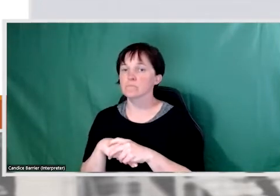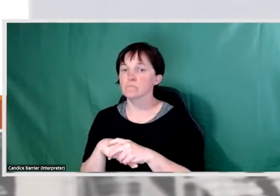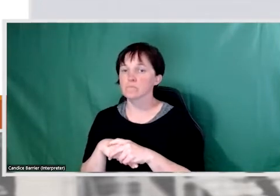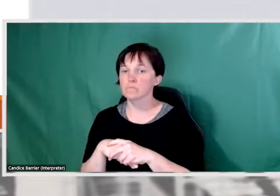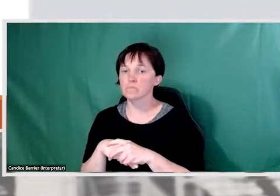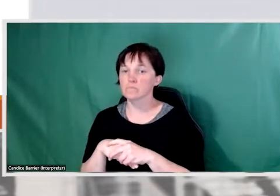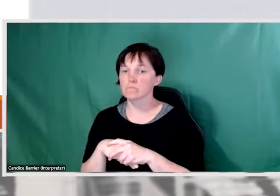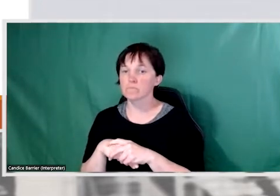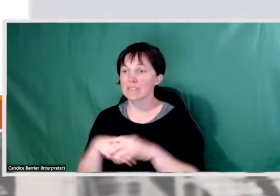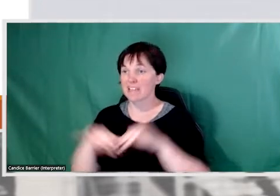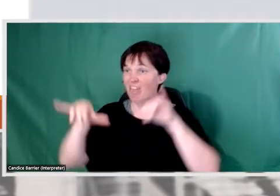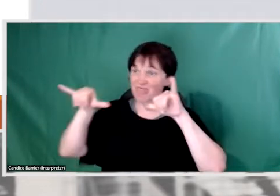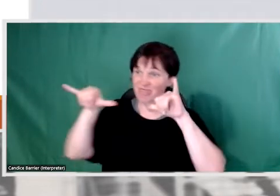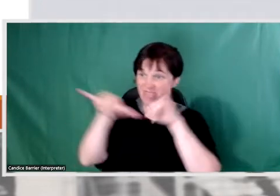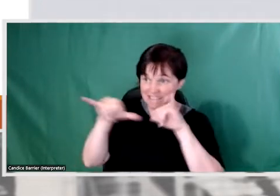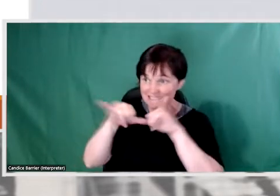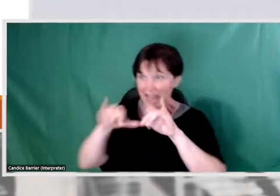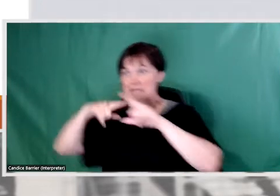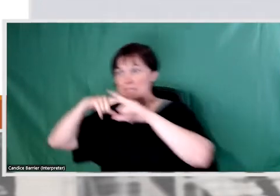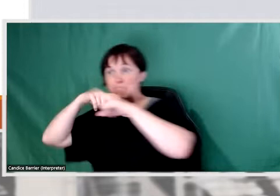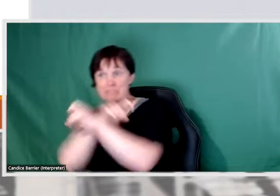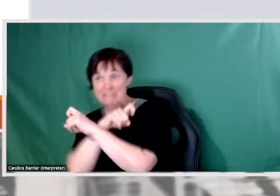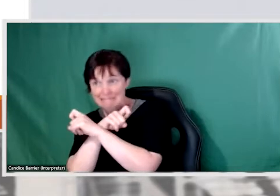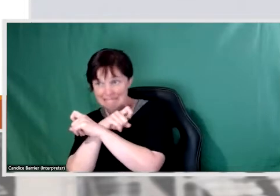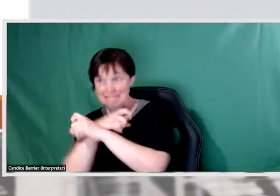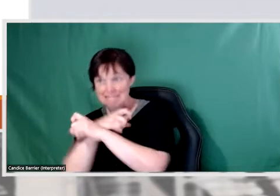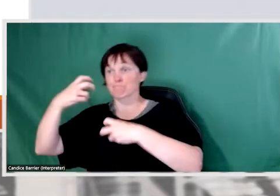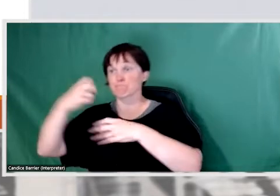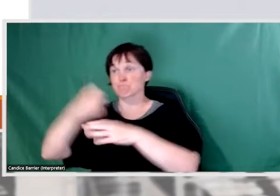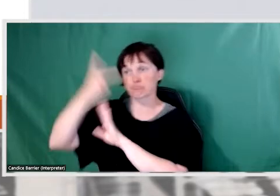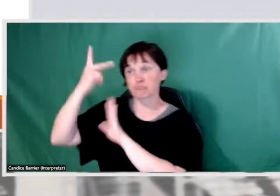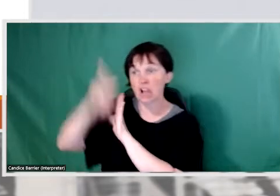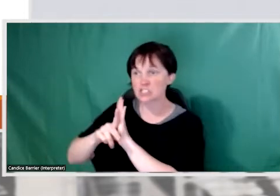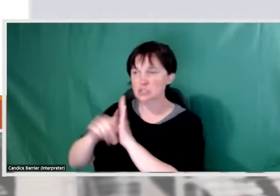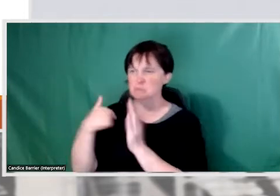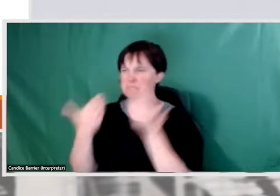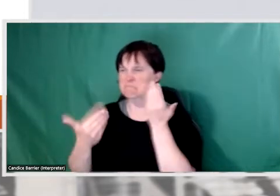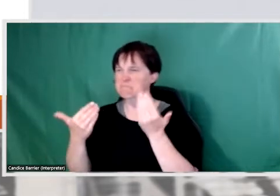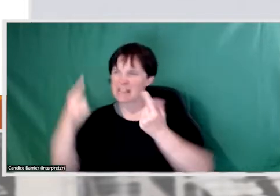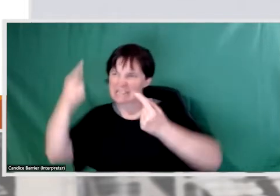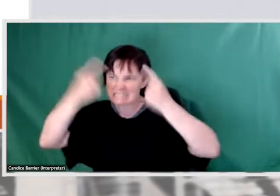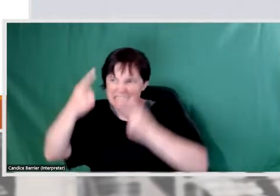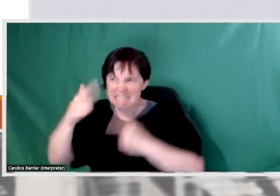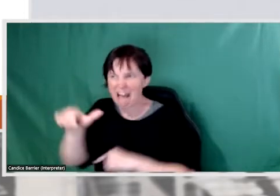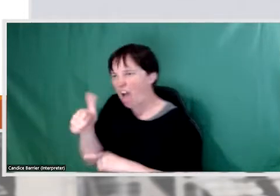the size and the complexity of the project, we may also do some other considerations.